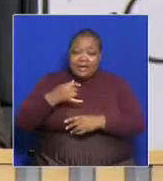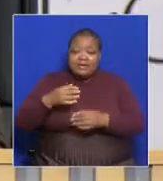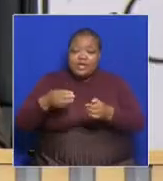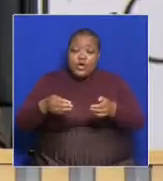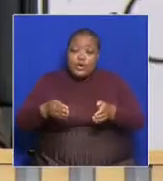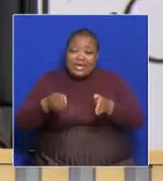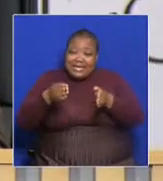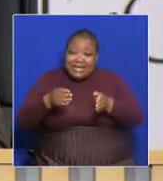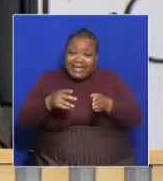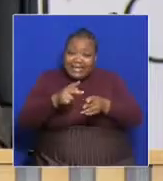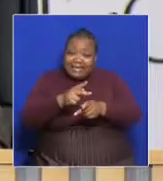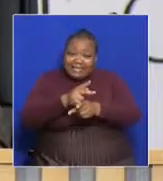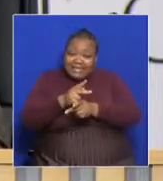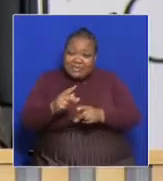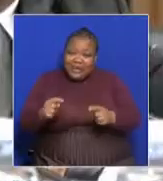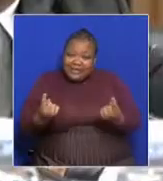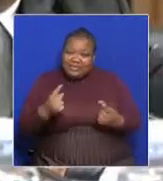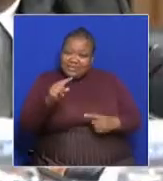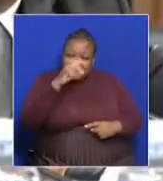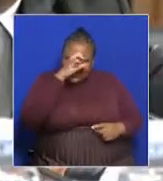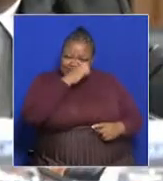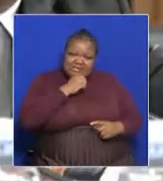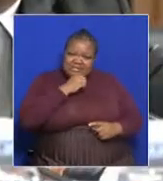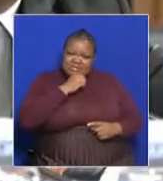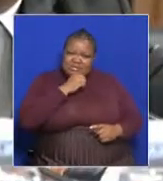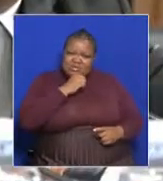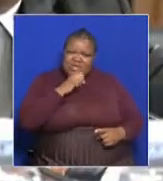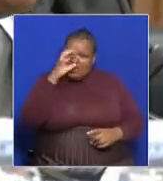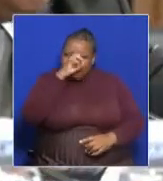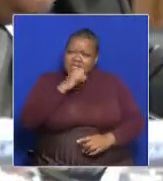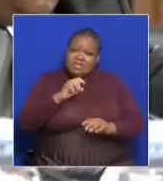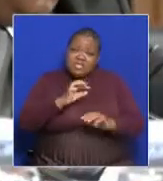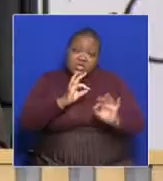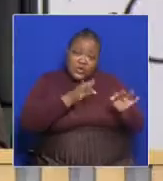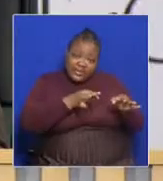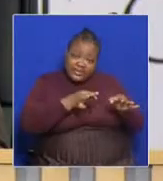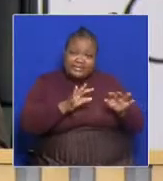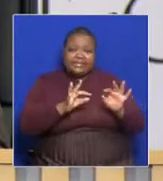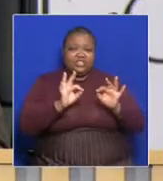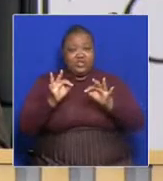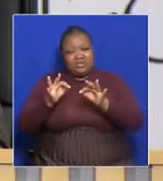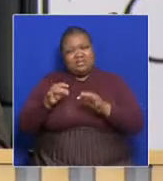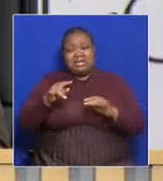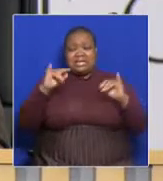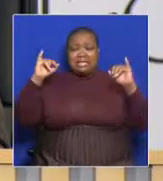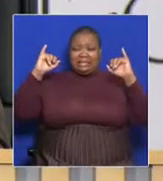correct. Why did you make such an assumption on so serious a matter?